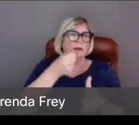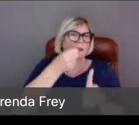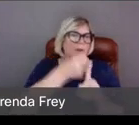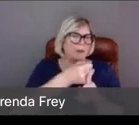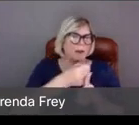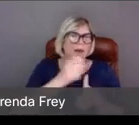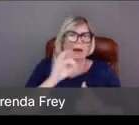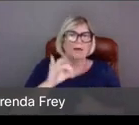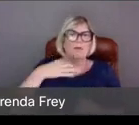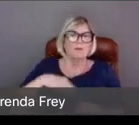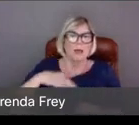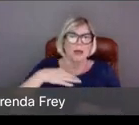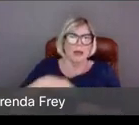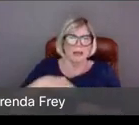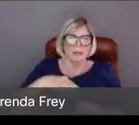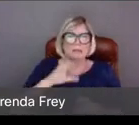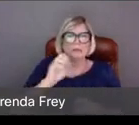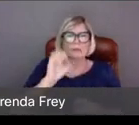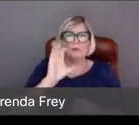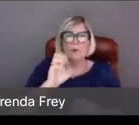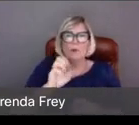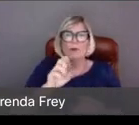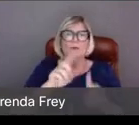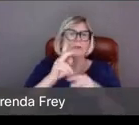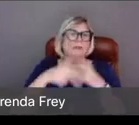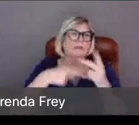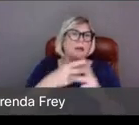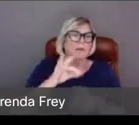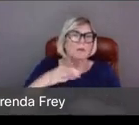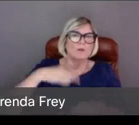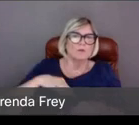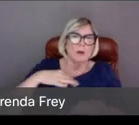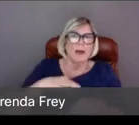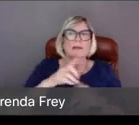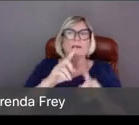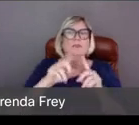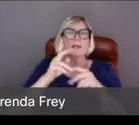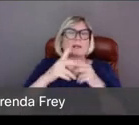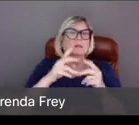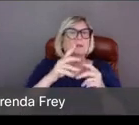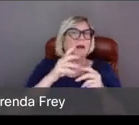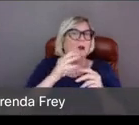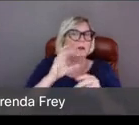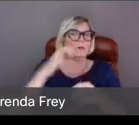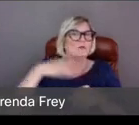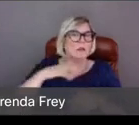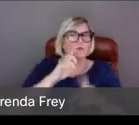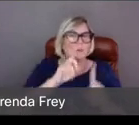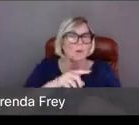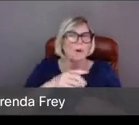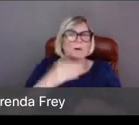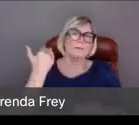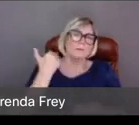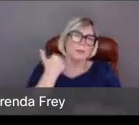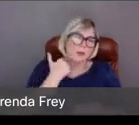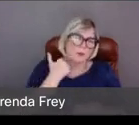of credit, your credit score, different types of credits. We'll talk about the credit report a little bit, and we'll talk about bankruptcy for